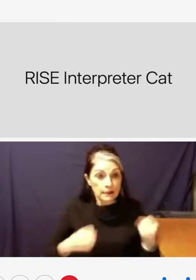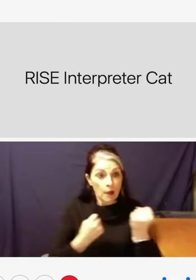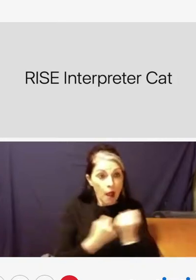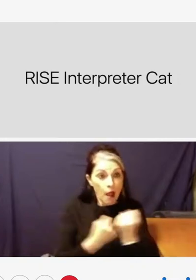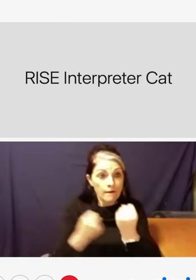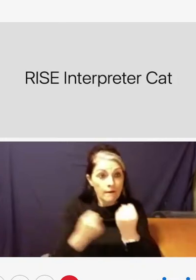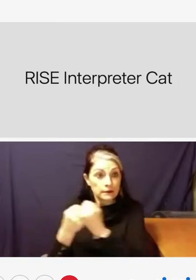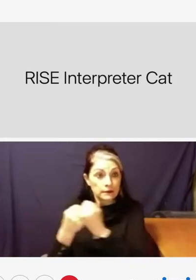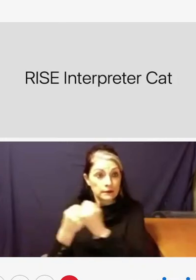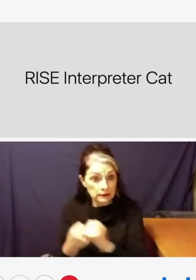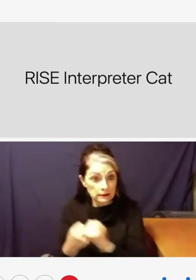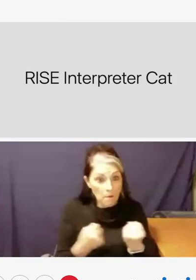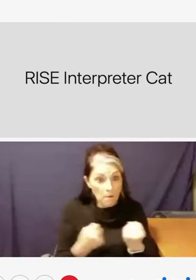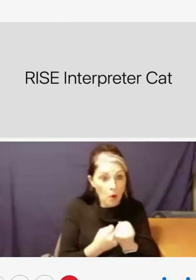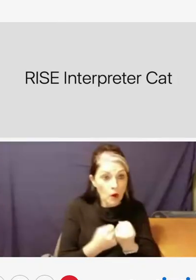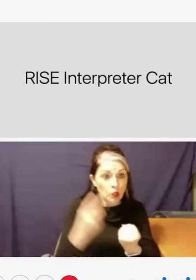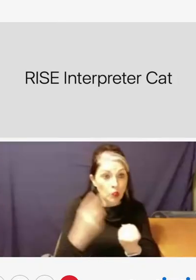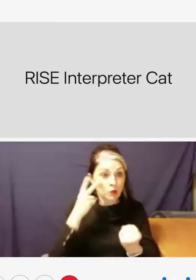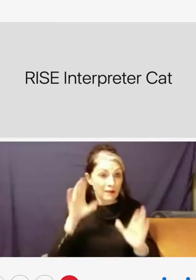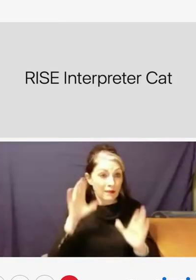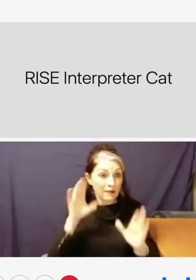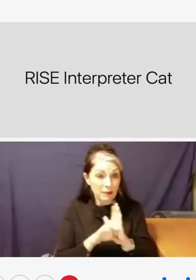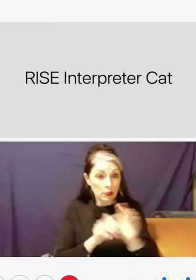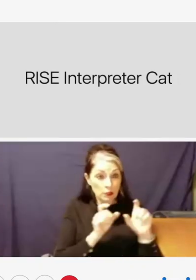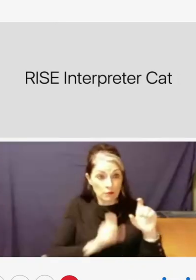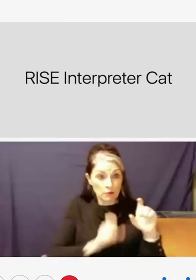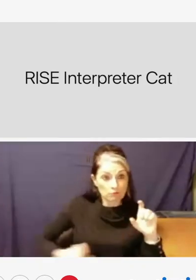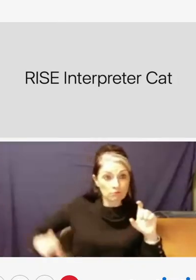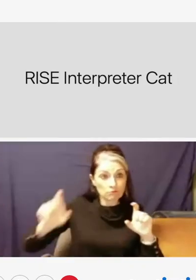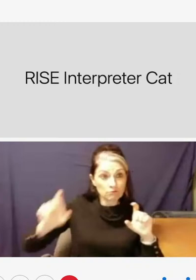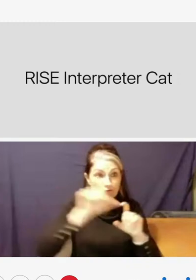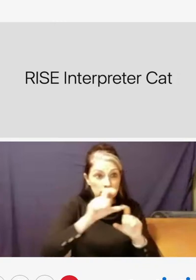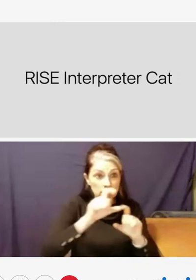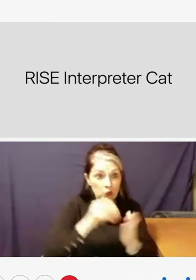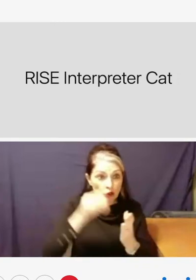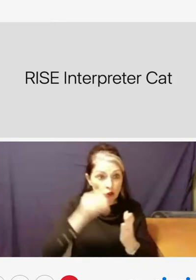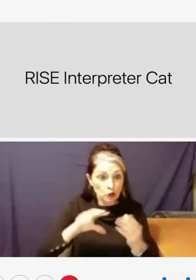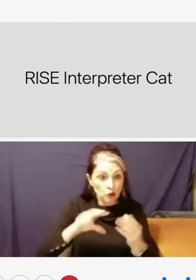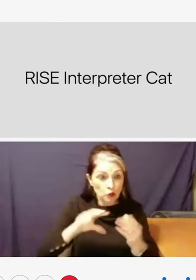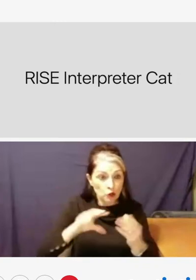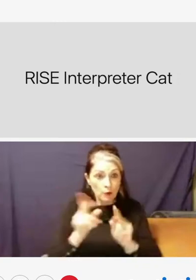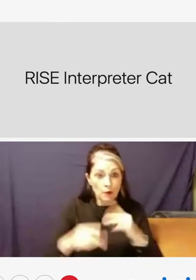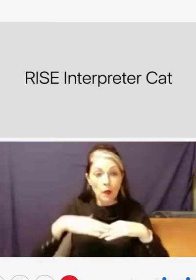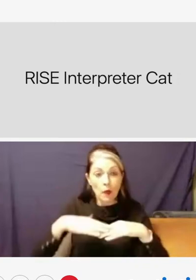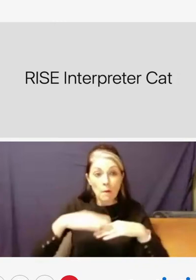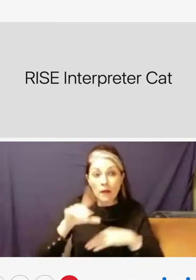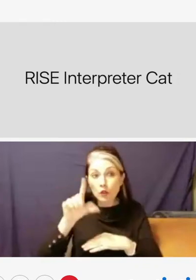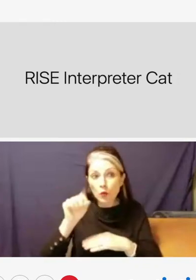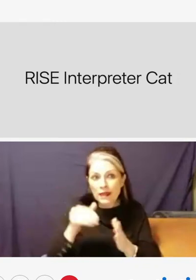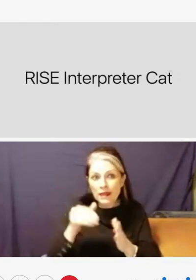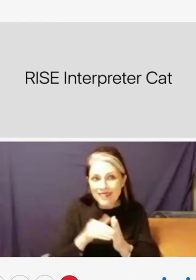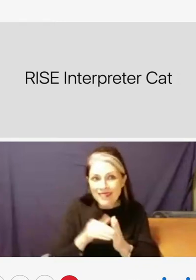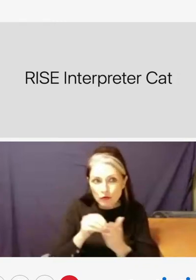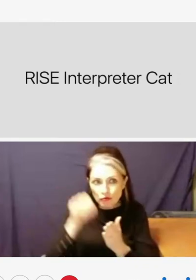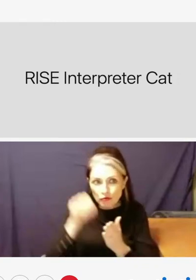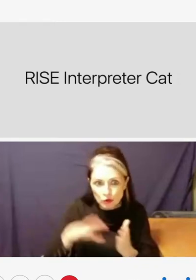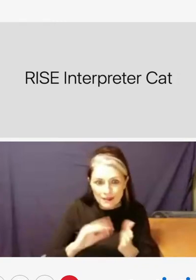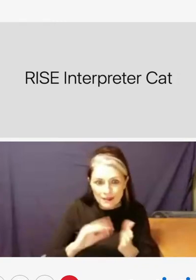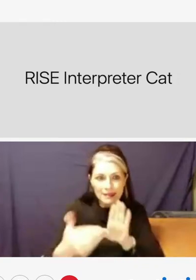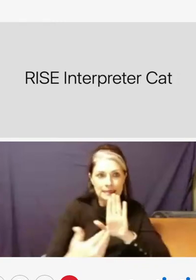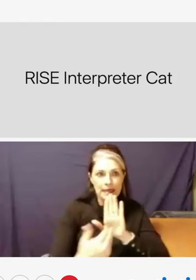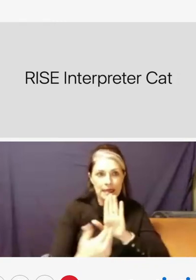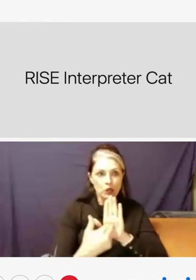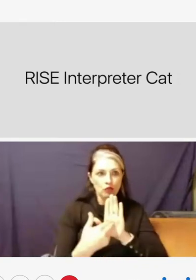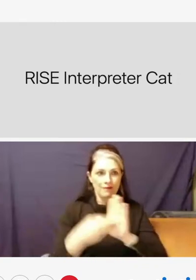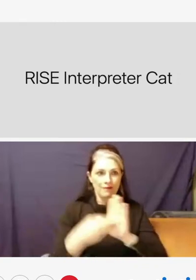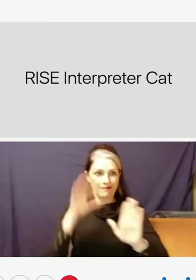uh in this graphic here you see our student population over 20s something thousand students in our school district in the in the center of this of this slide and